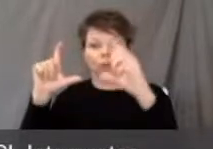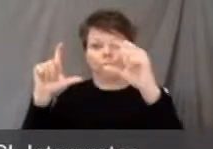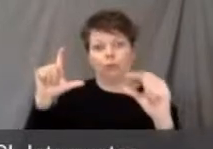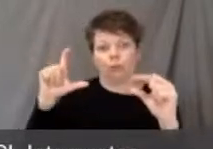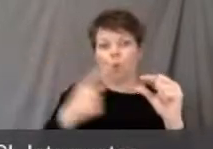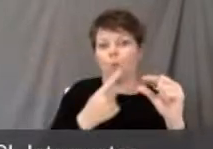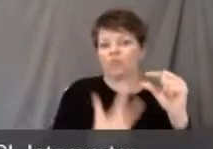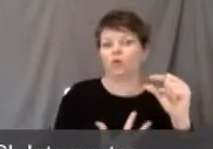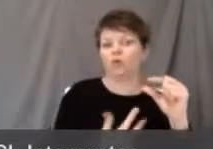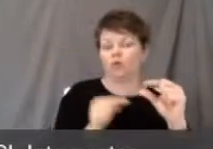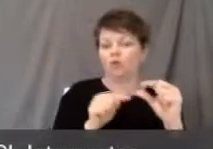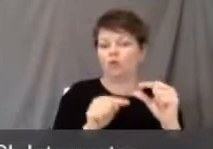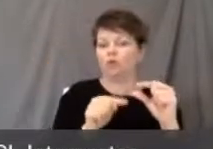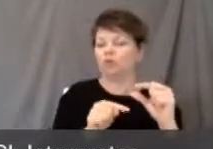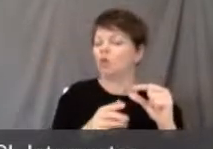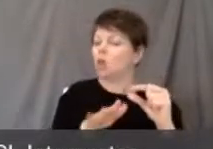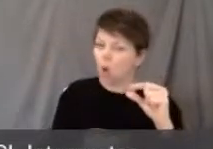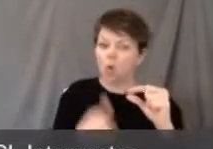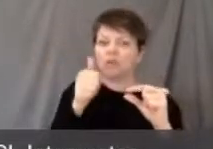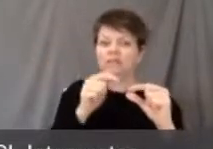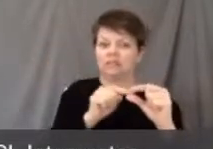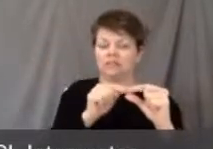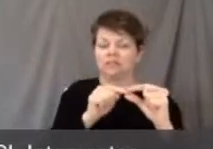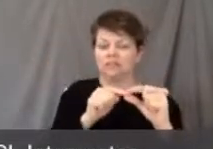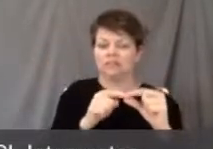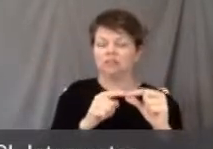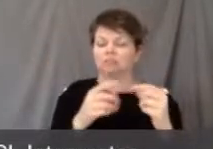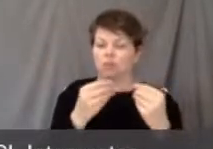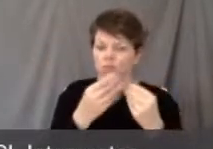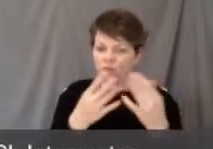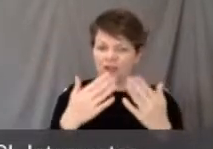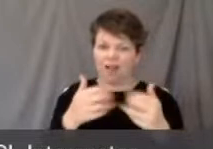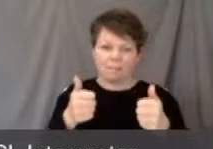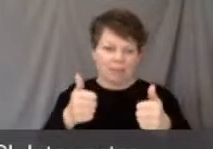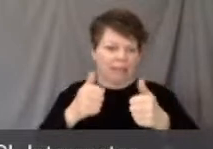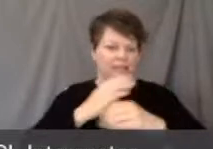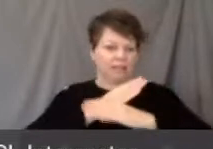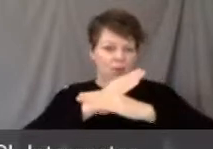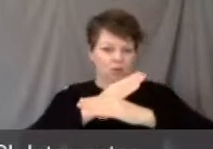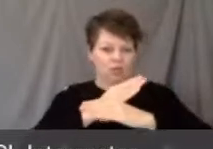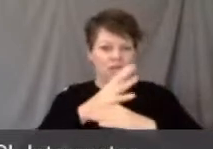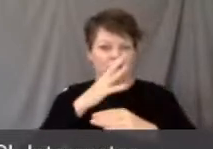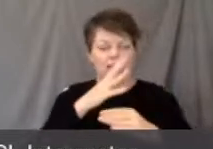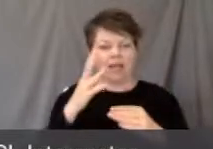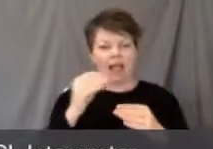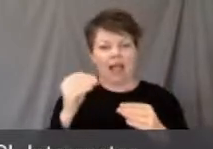this was the lowest amount that gave the best immunity with the least amount of side effects.